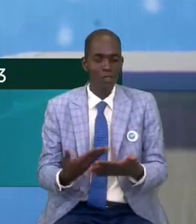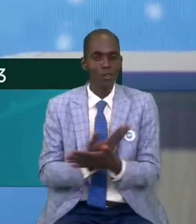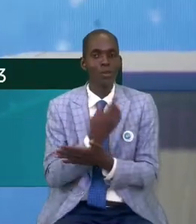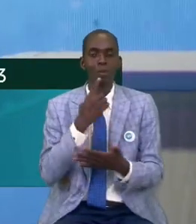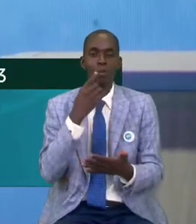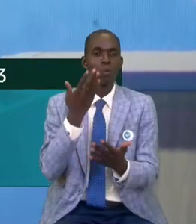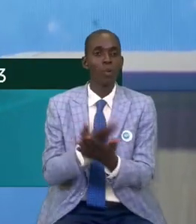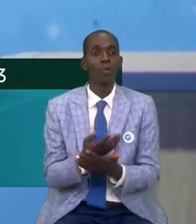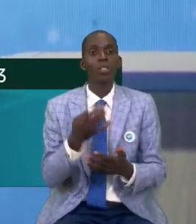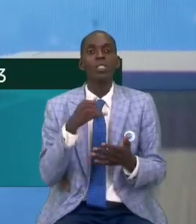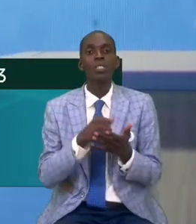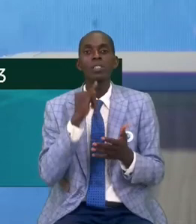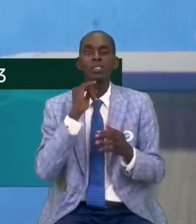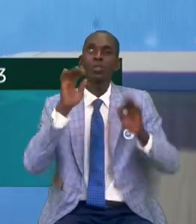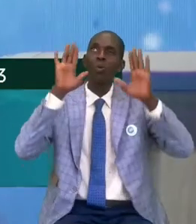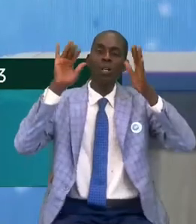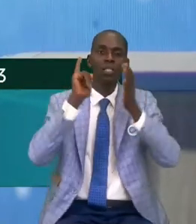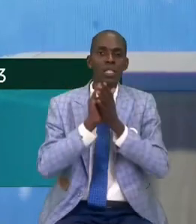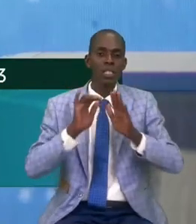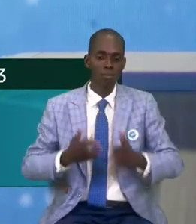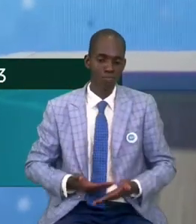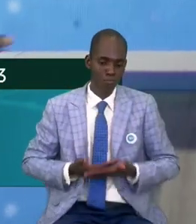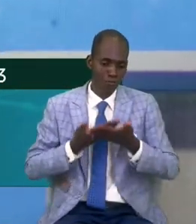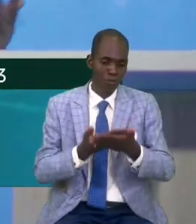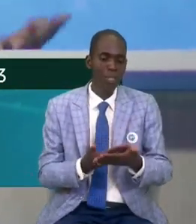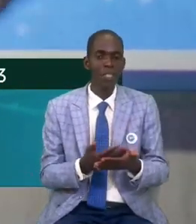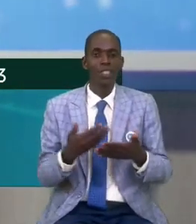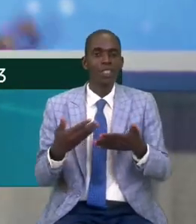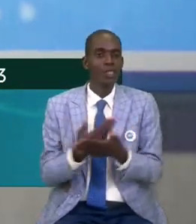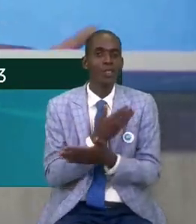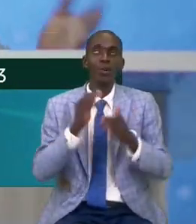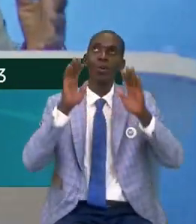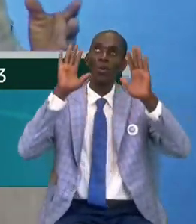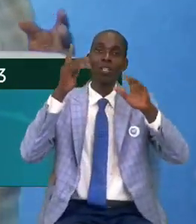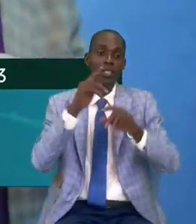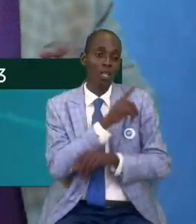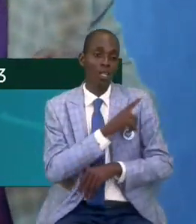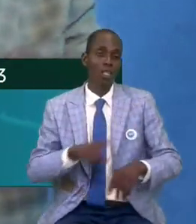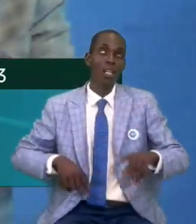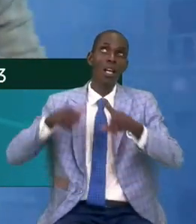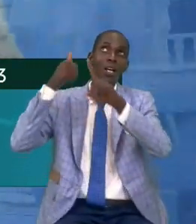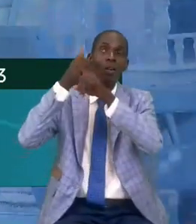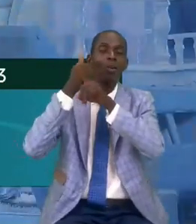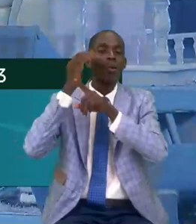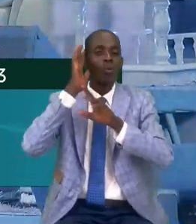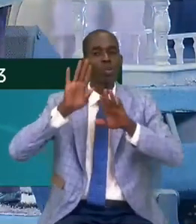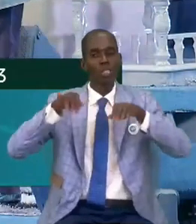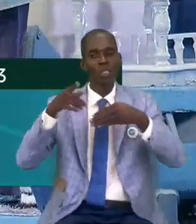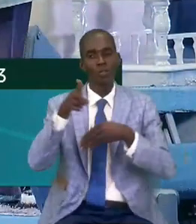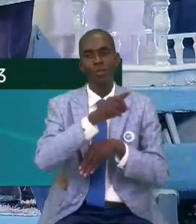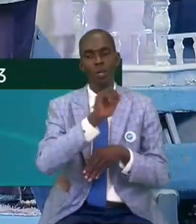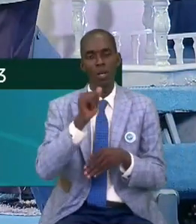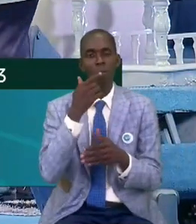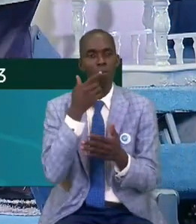The Lord himself shall give you a sign. Behold, a virgin shall